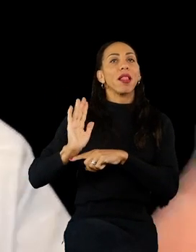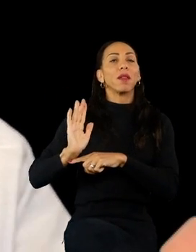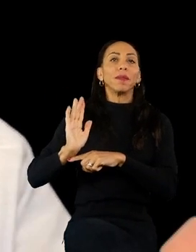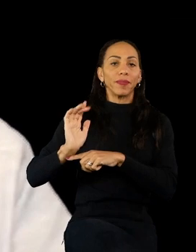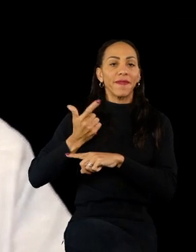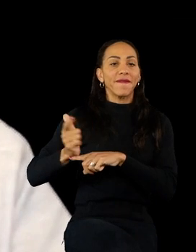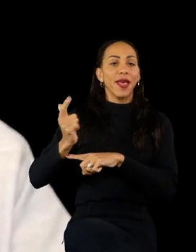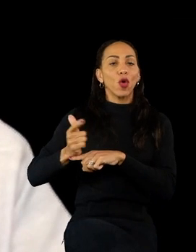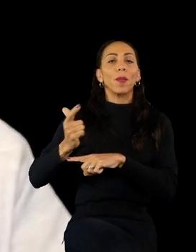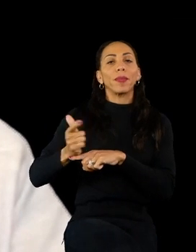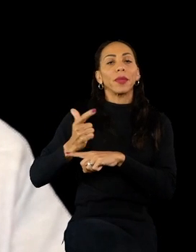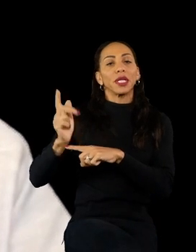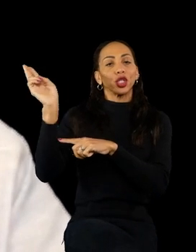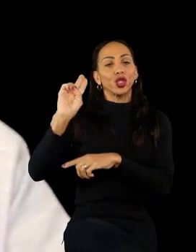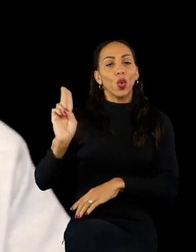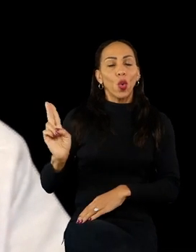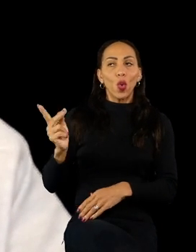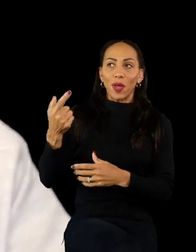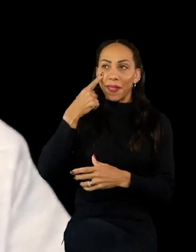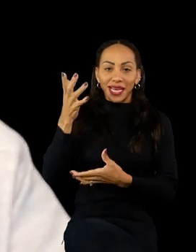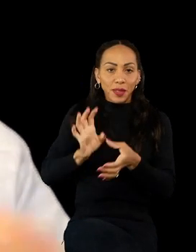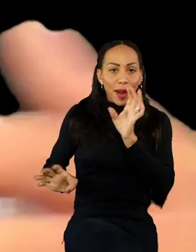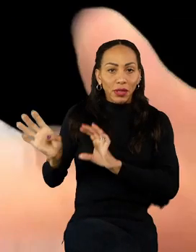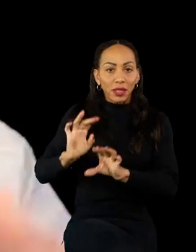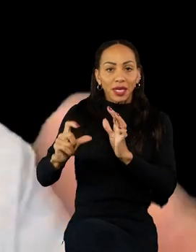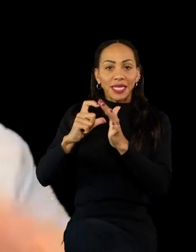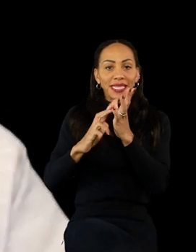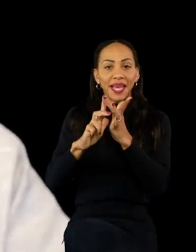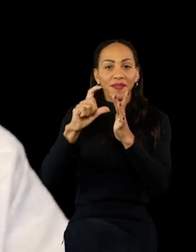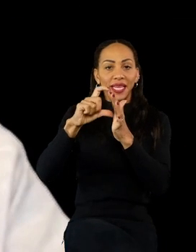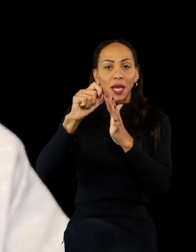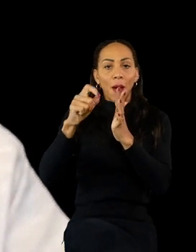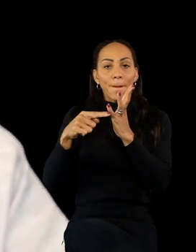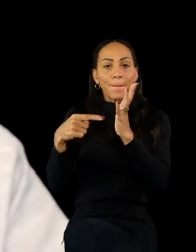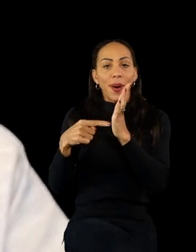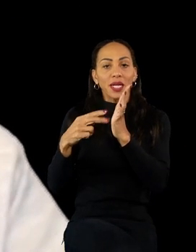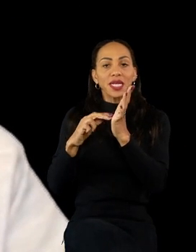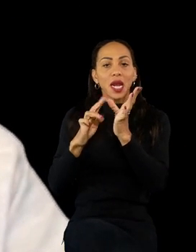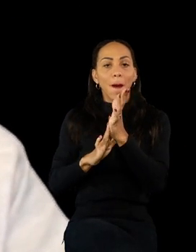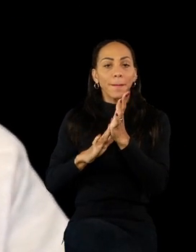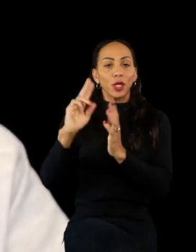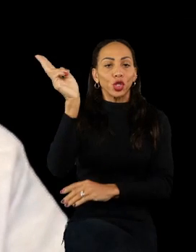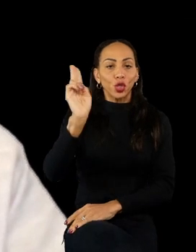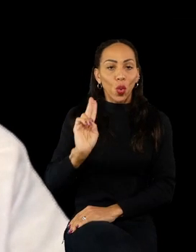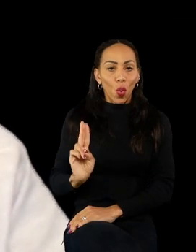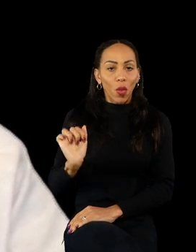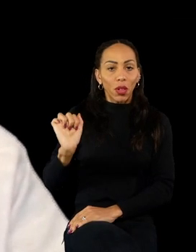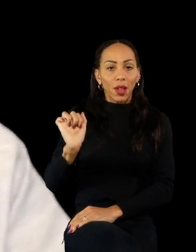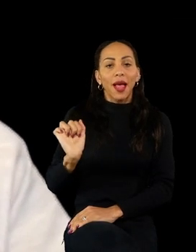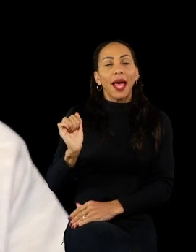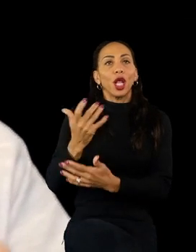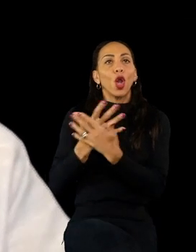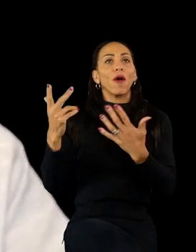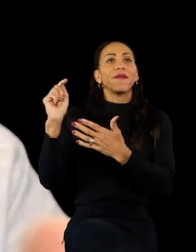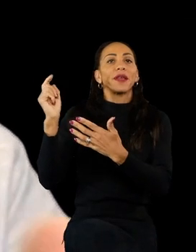film school, and where a lot of kind of media experimentation's happening, and it's actually the David Putnam